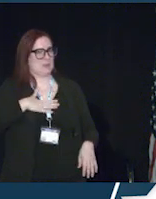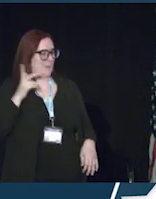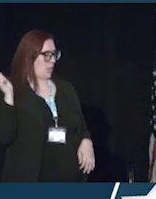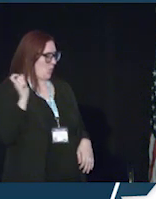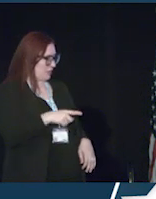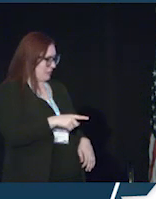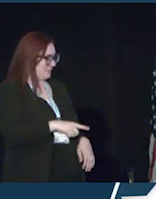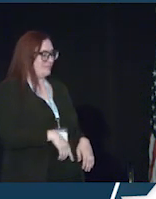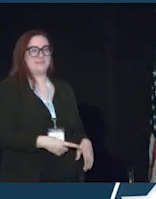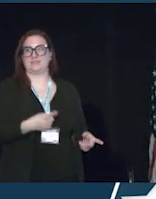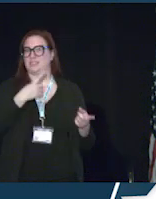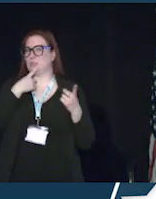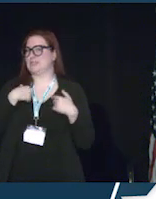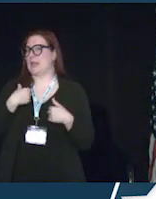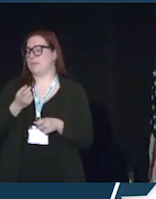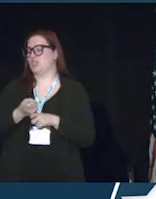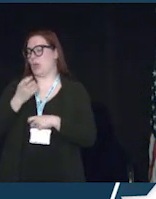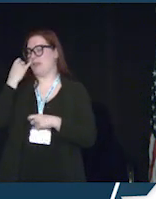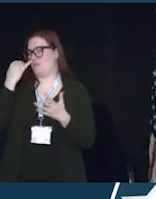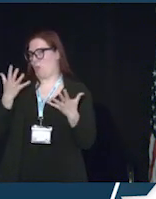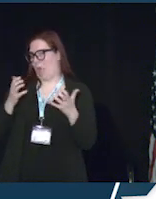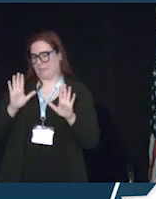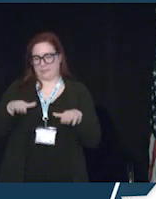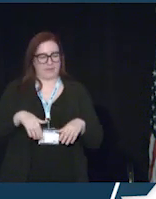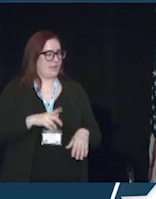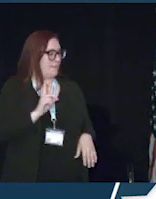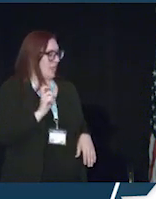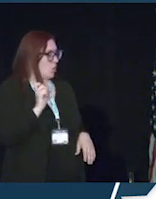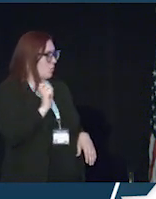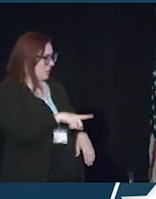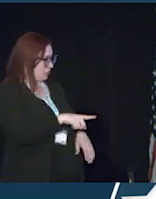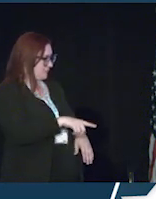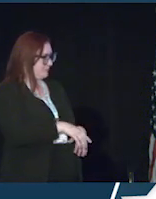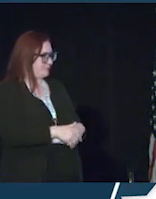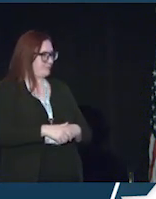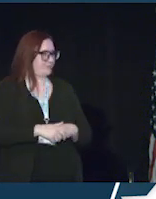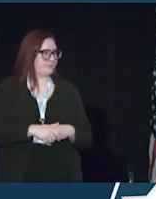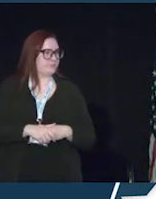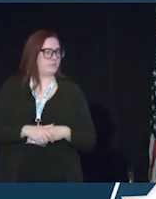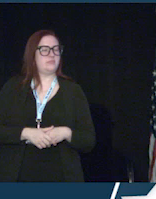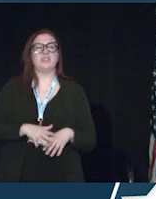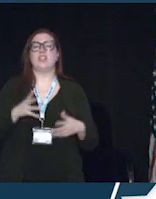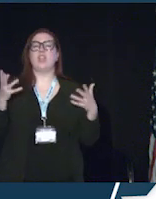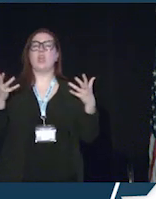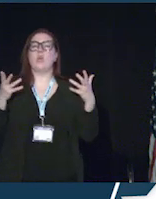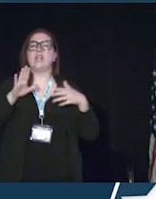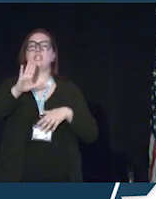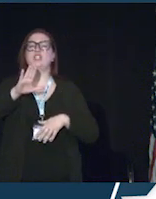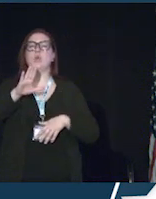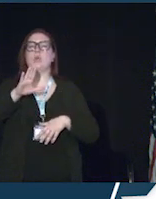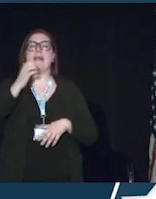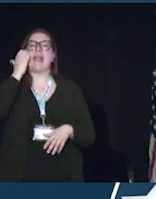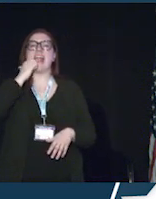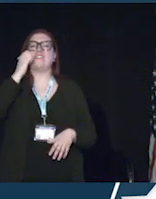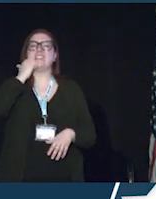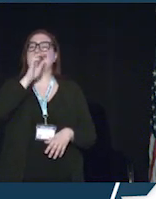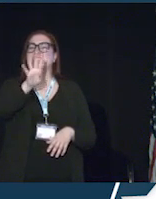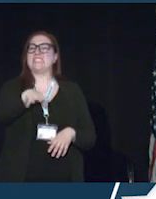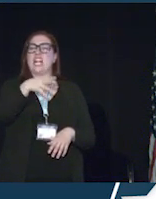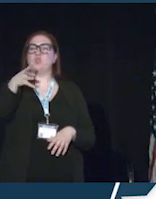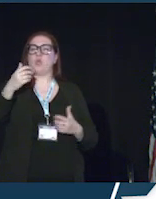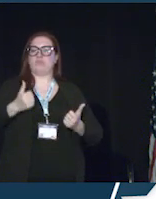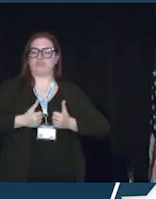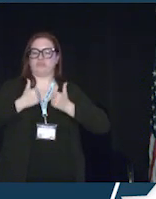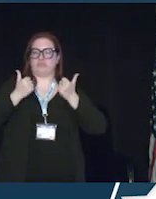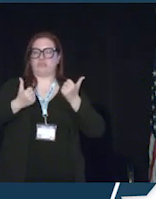you, and you can tell us one of those jokes if you'd like. My big question for you is, what does your day-to-day life look